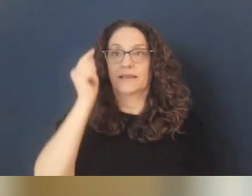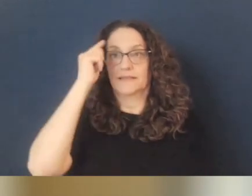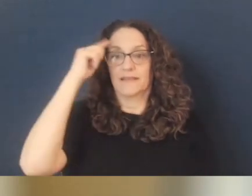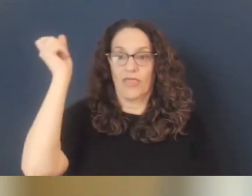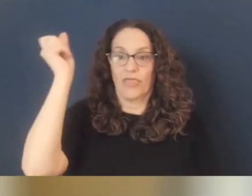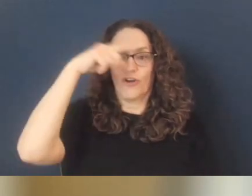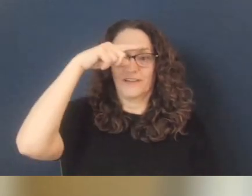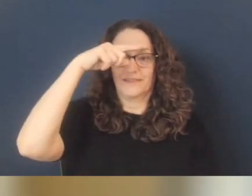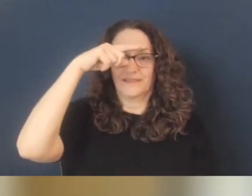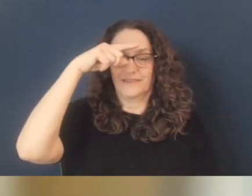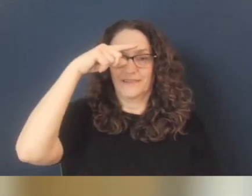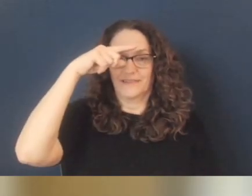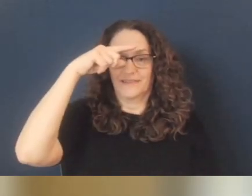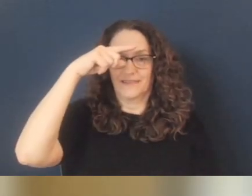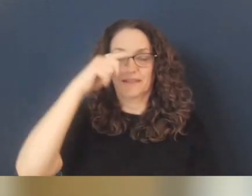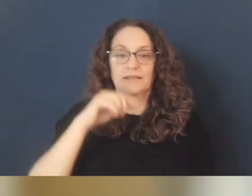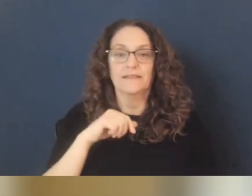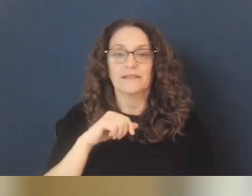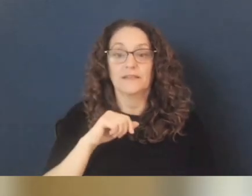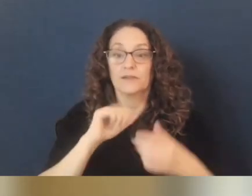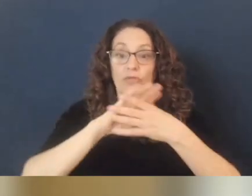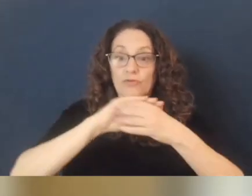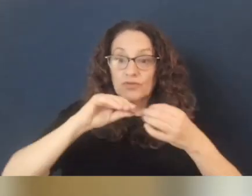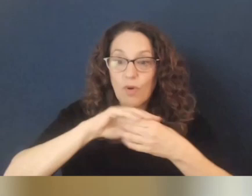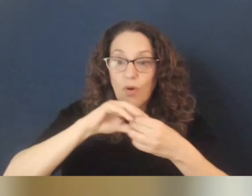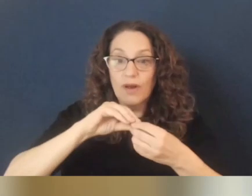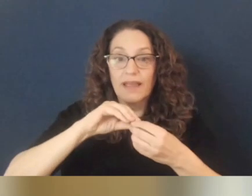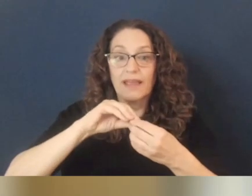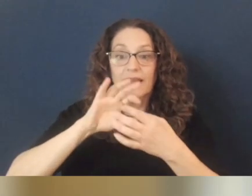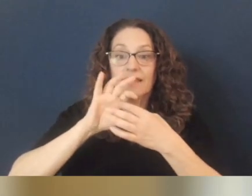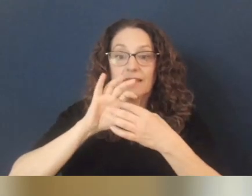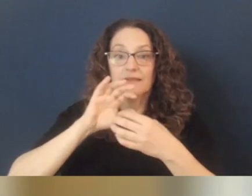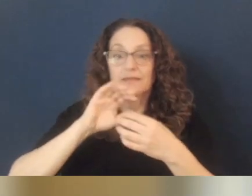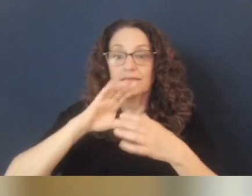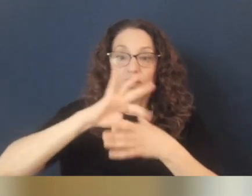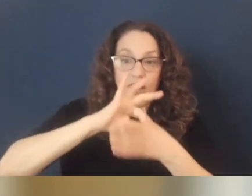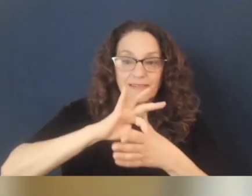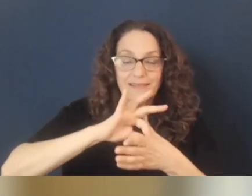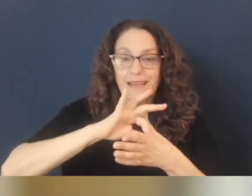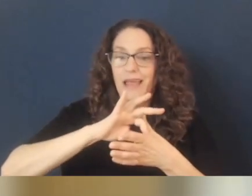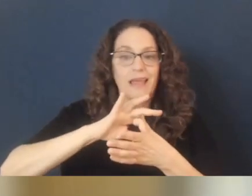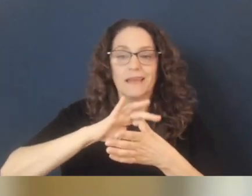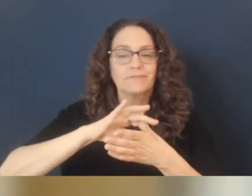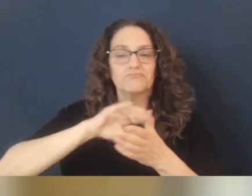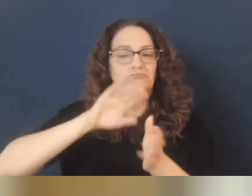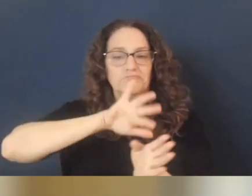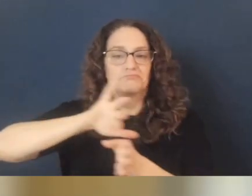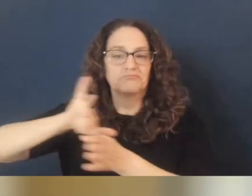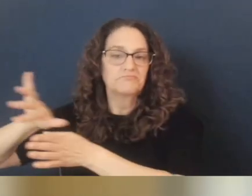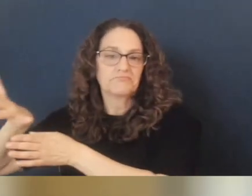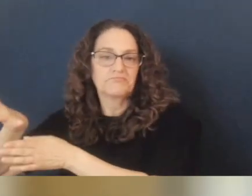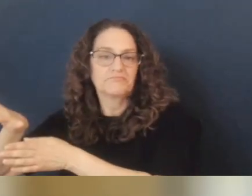So we let go of the story and the content that the thought is about. We're not entangled in the story of